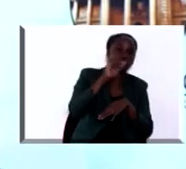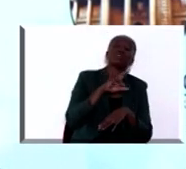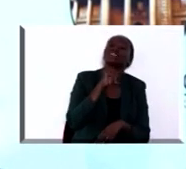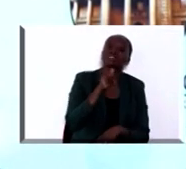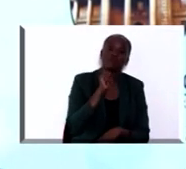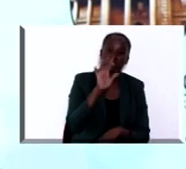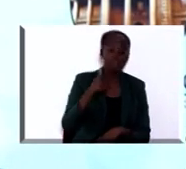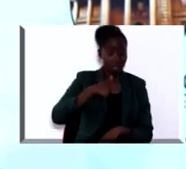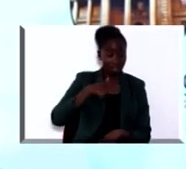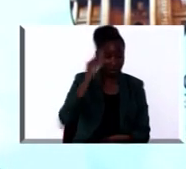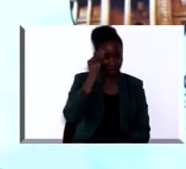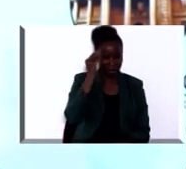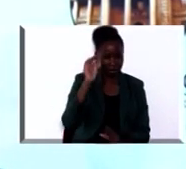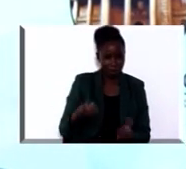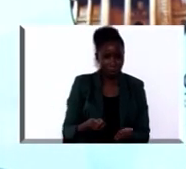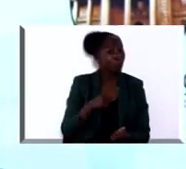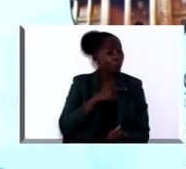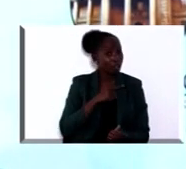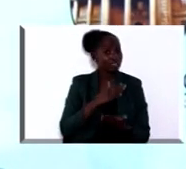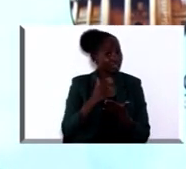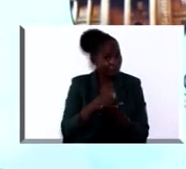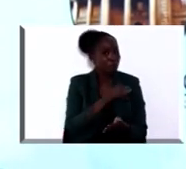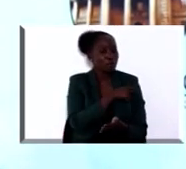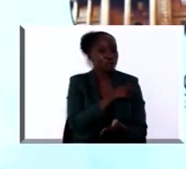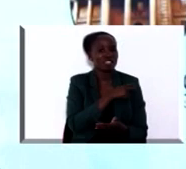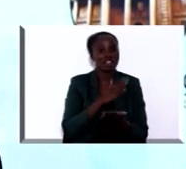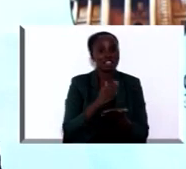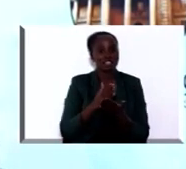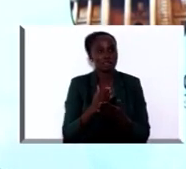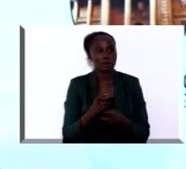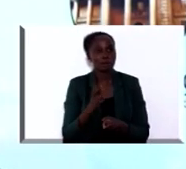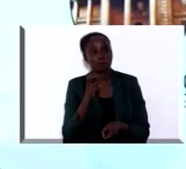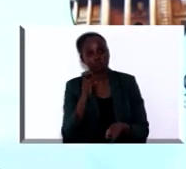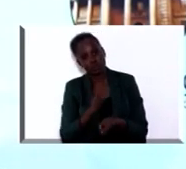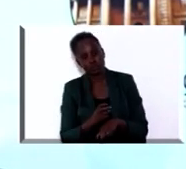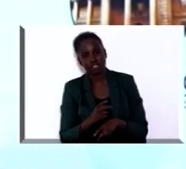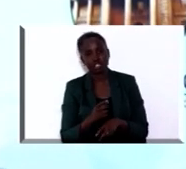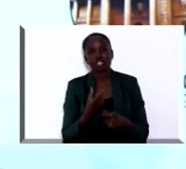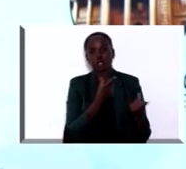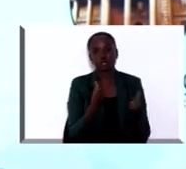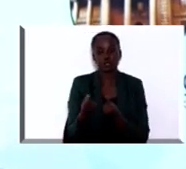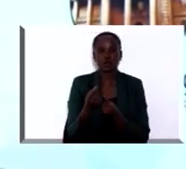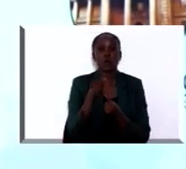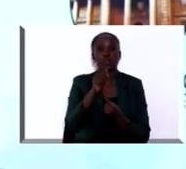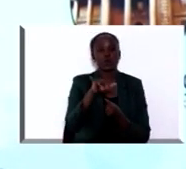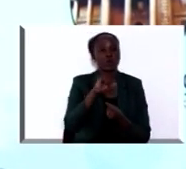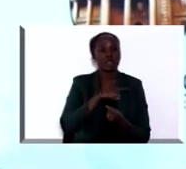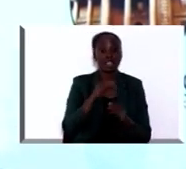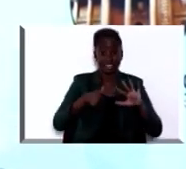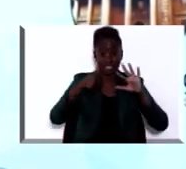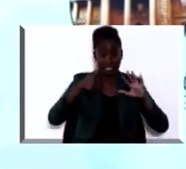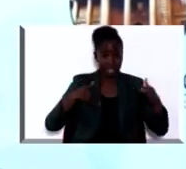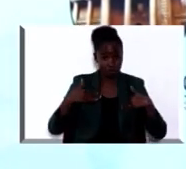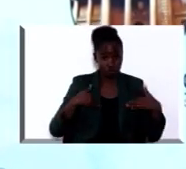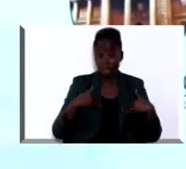And I know there are officials who have been refusing vetting. In the sixth administration, there is no official